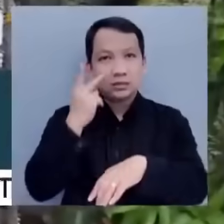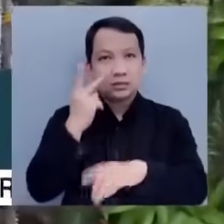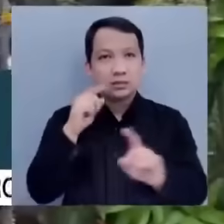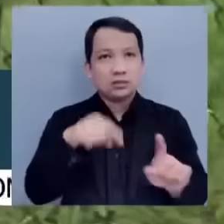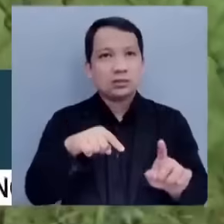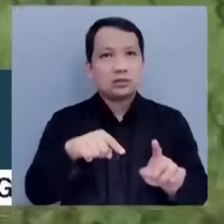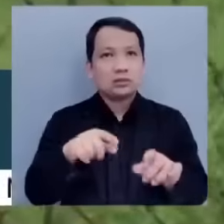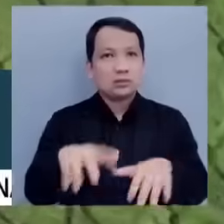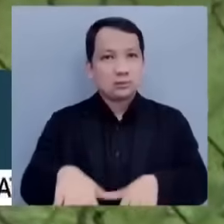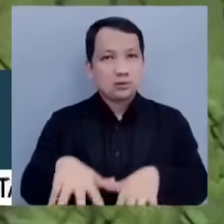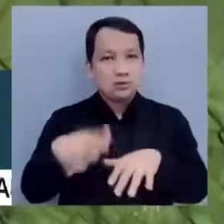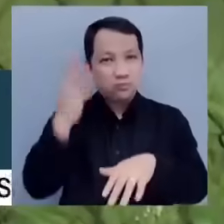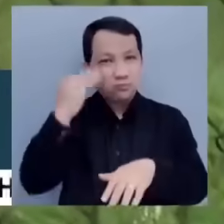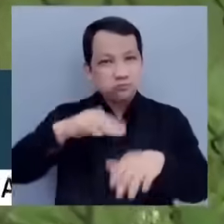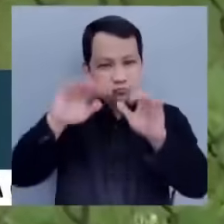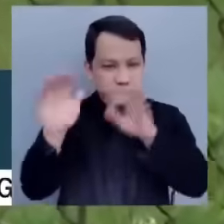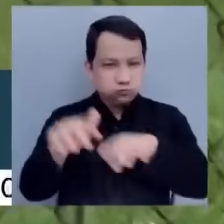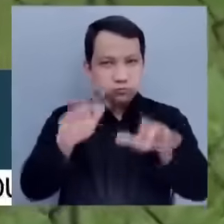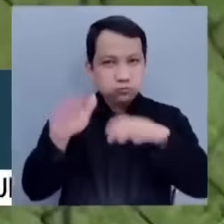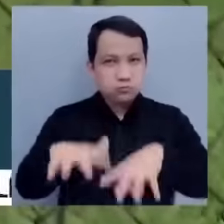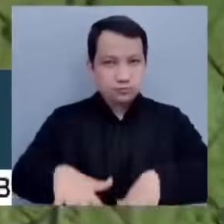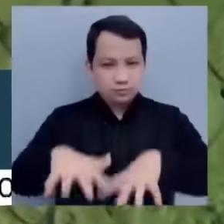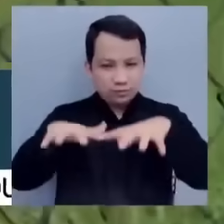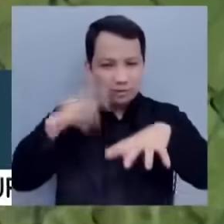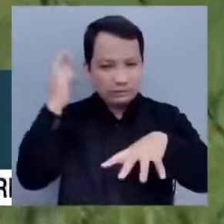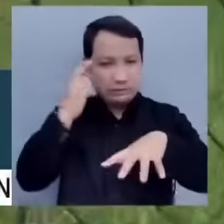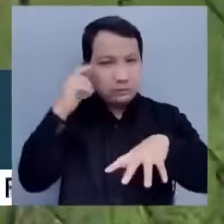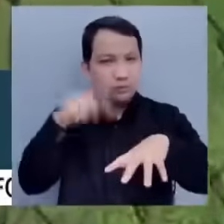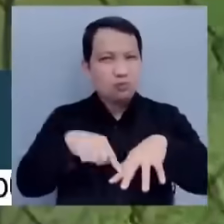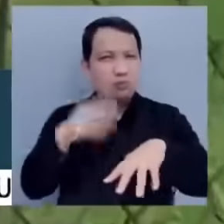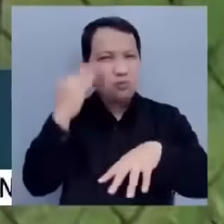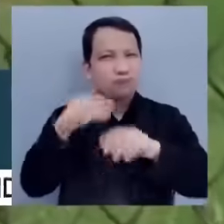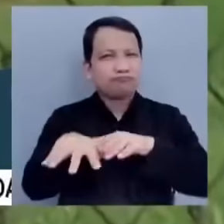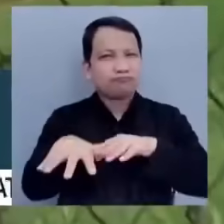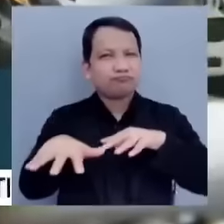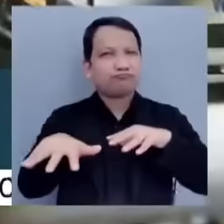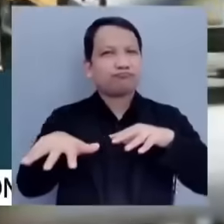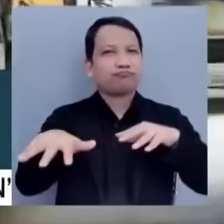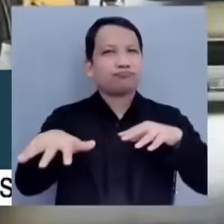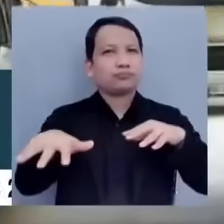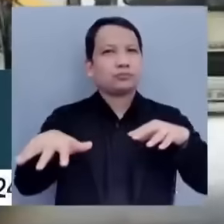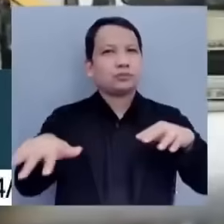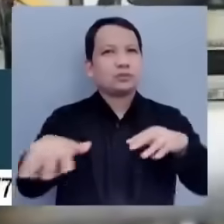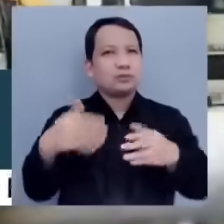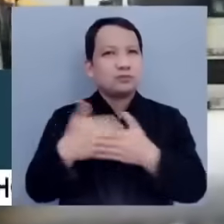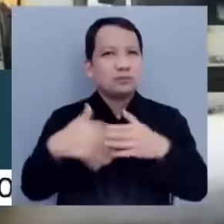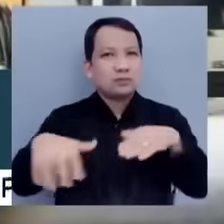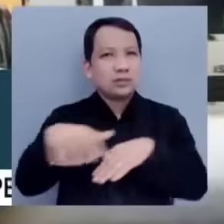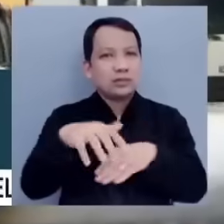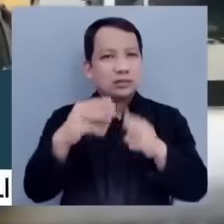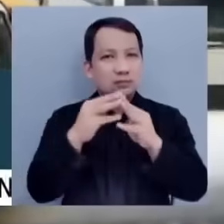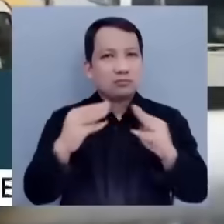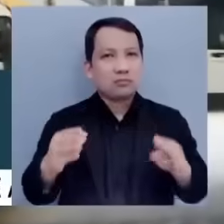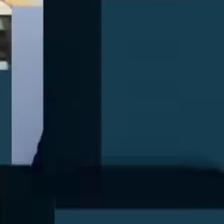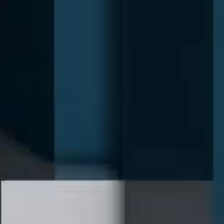from the heavy rainfall, the flooding was also caused by the drainage works of a nearby mall.